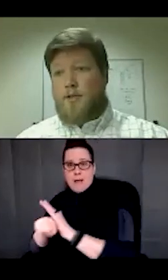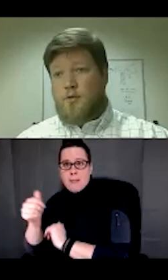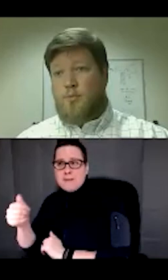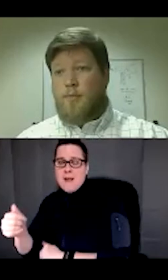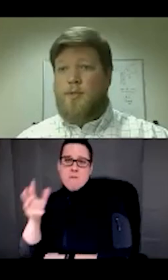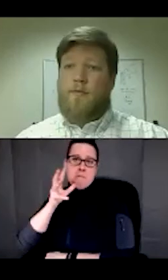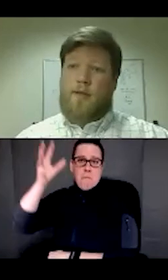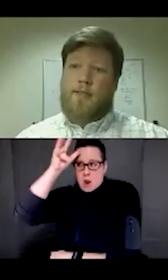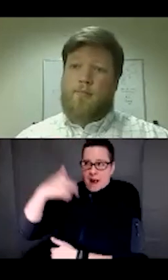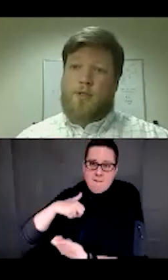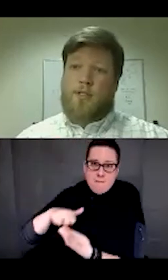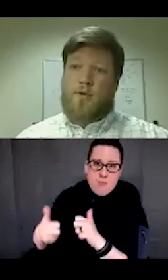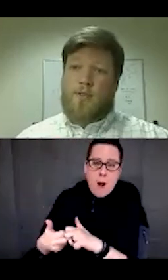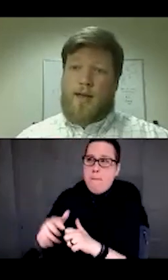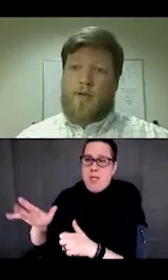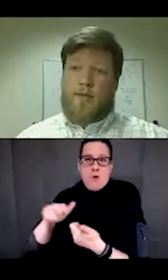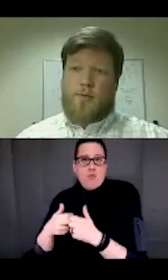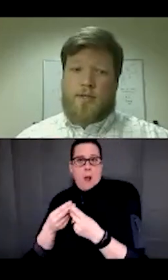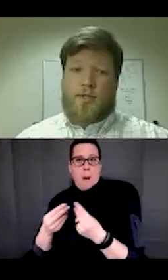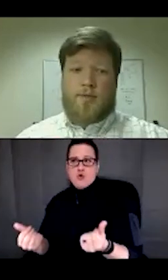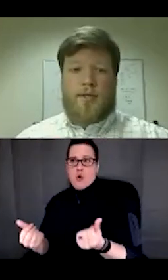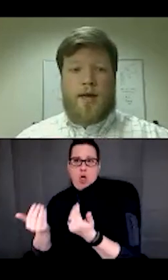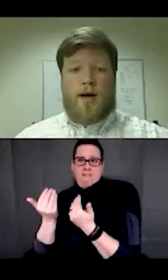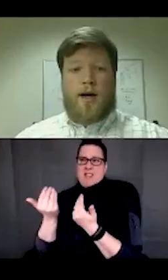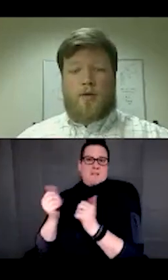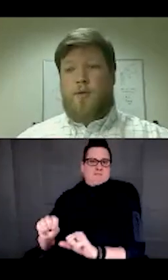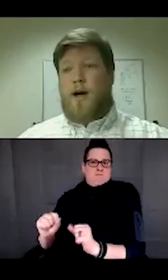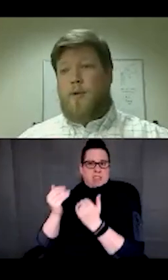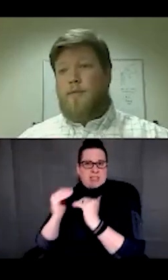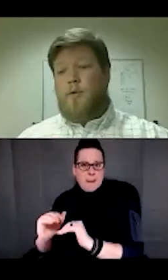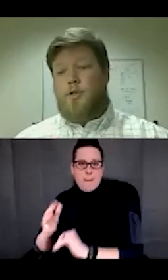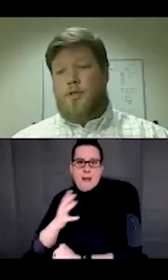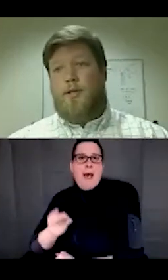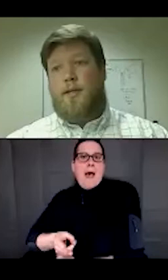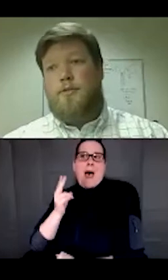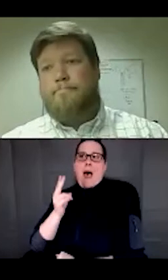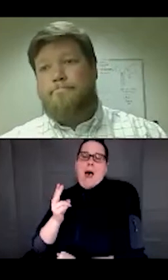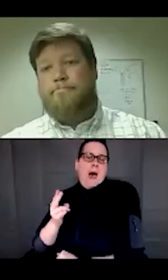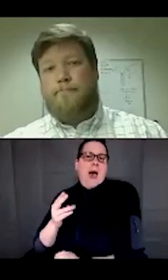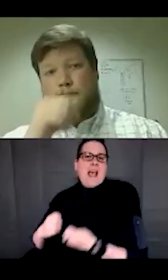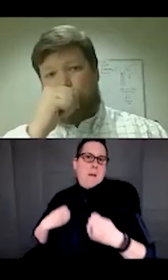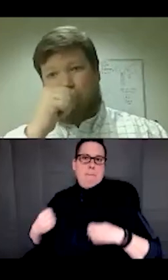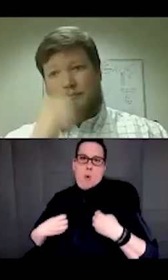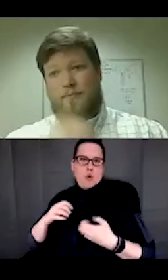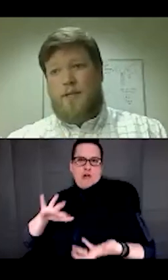impaired social problem solving that makes it more difficult to navigate those relationships, and also high rates of emotion dysregulation.